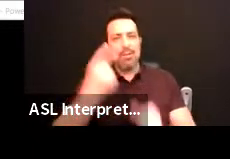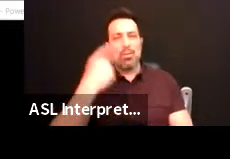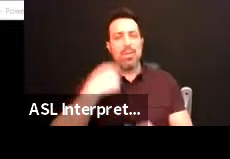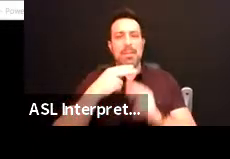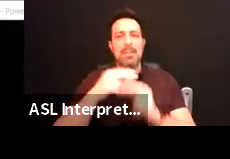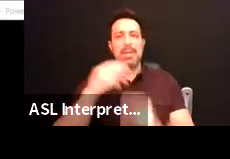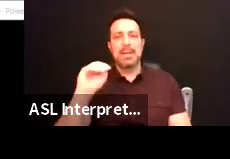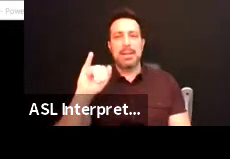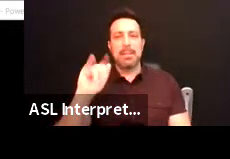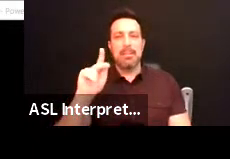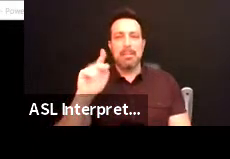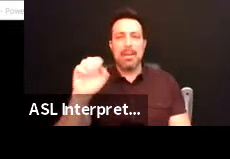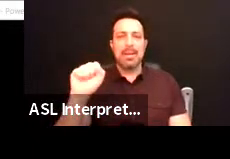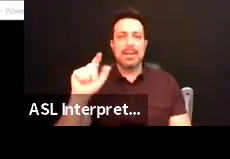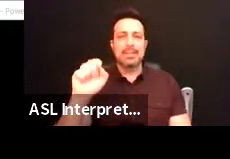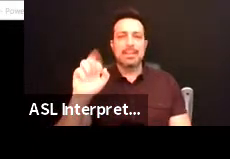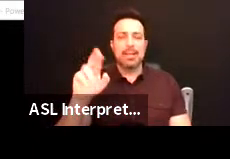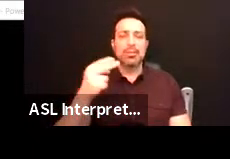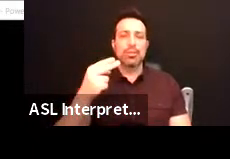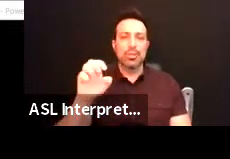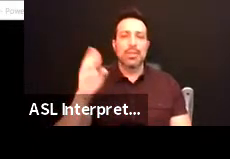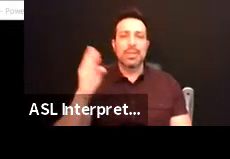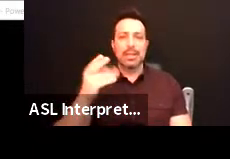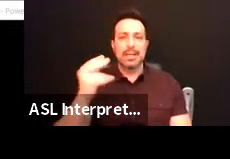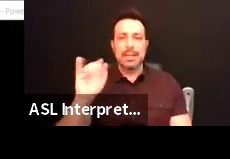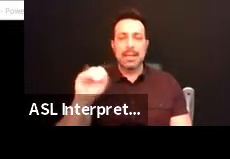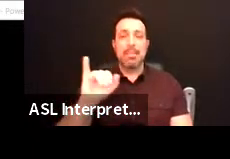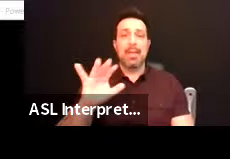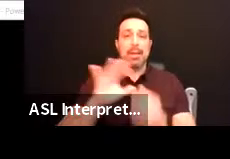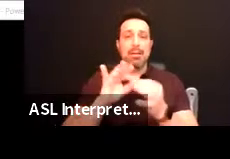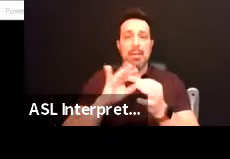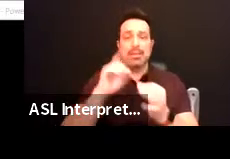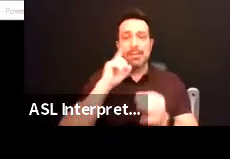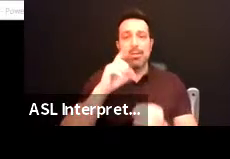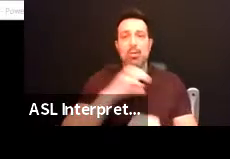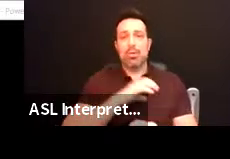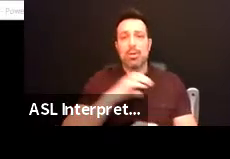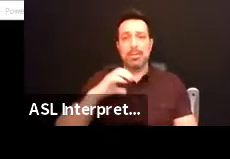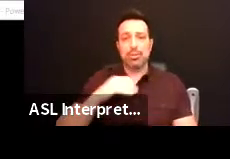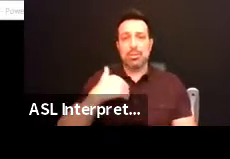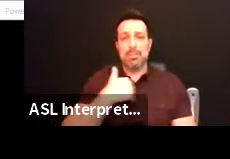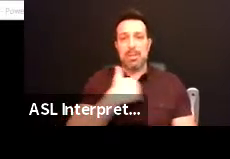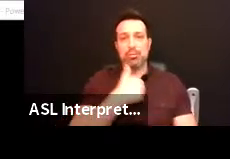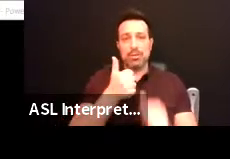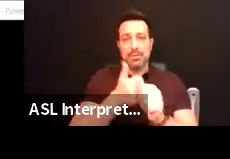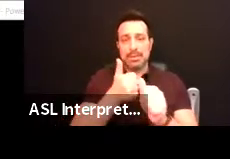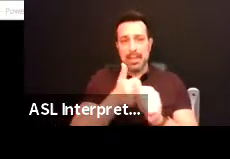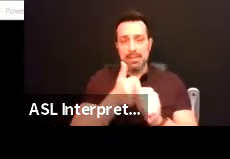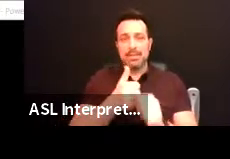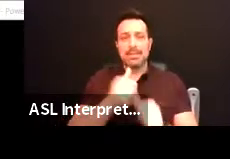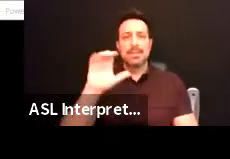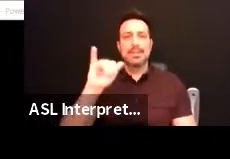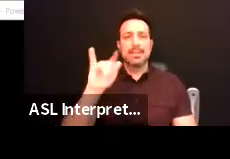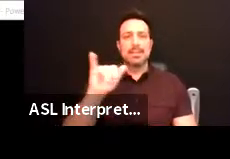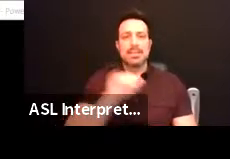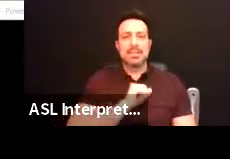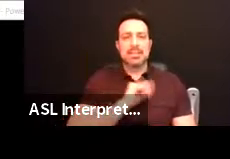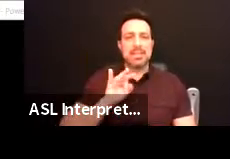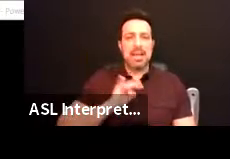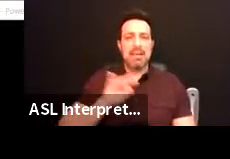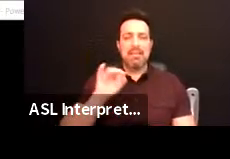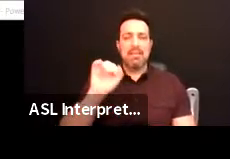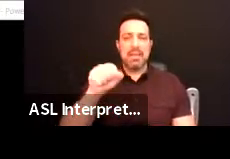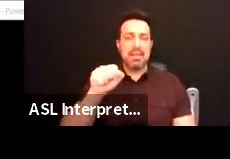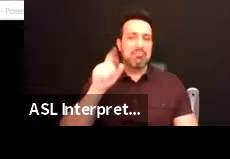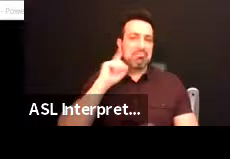Mike Satcher, he, him pronouns. This comment is for the commission members themselves. The city staff can go ahead and tune me